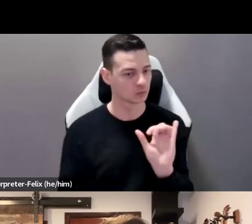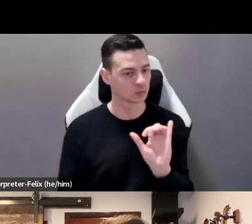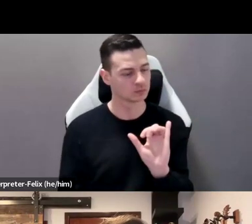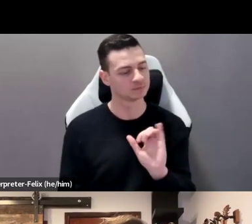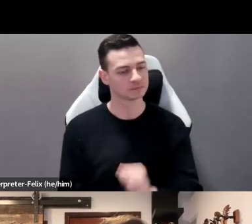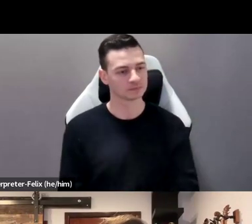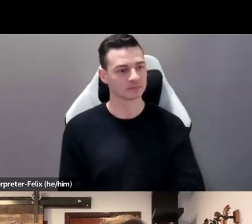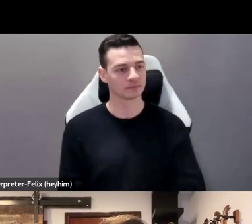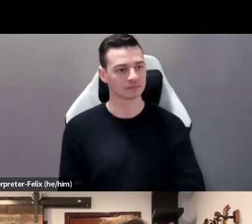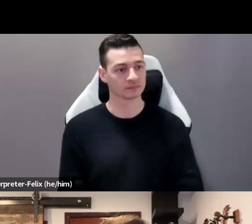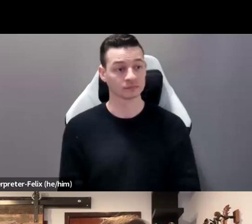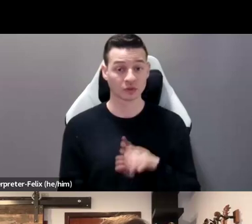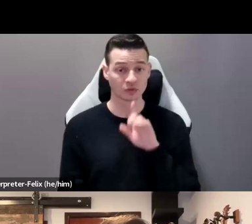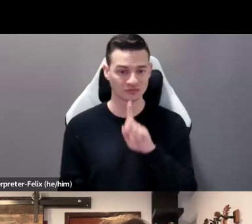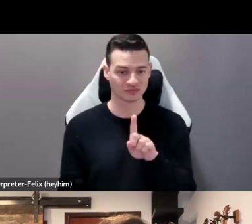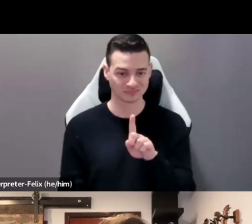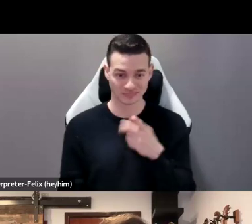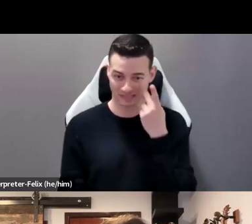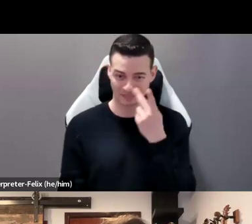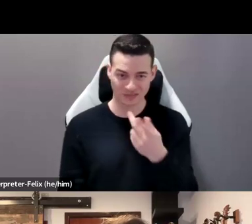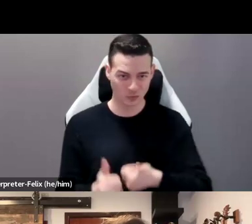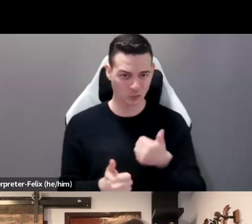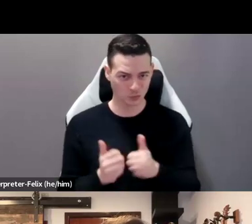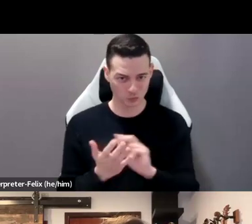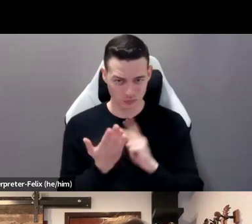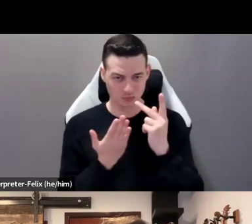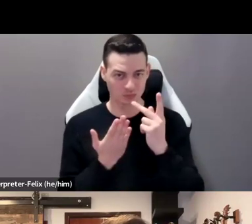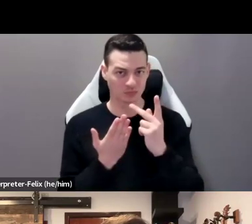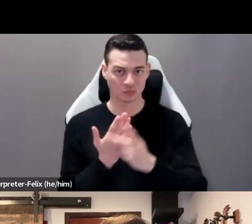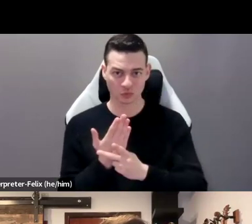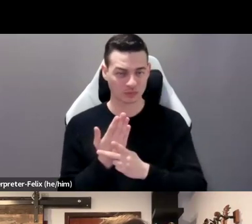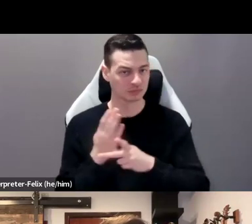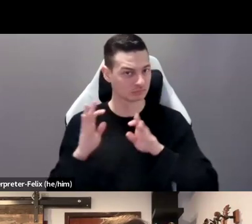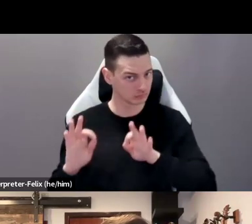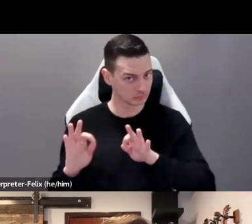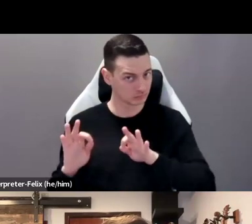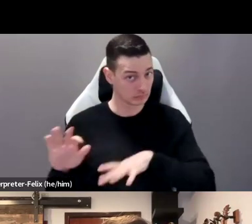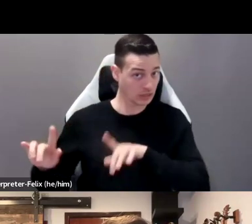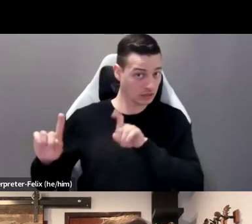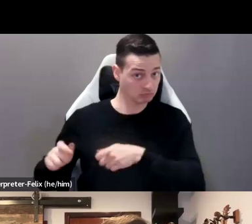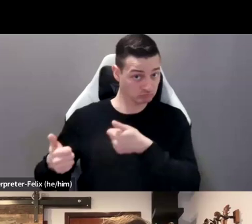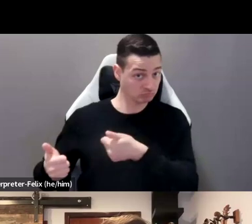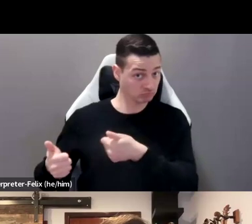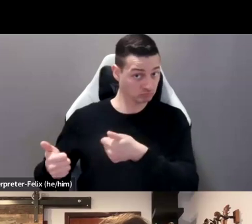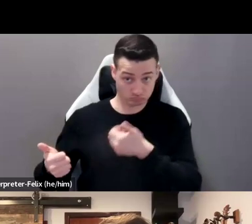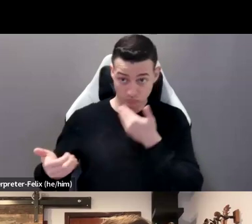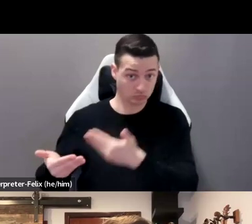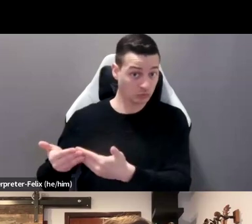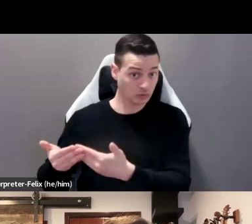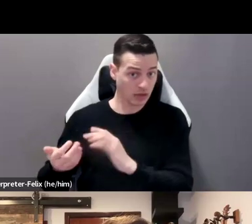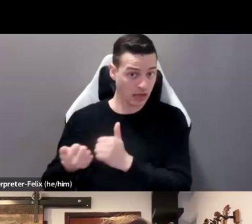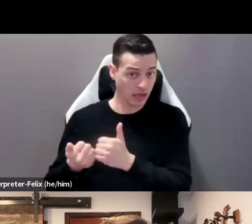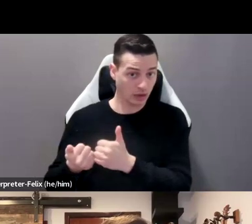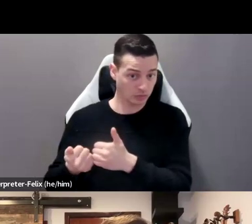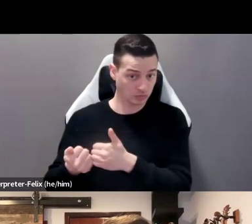the programs and initiatives that have been successful and trialed in other places, how can you kind of copy